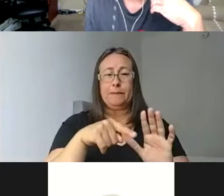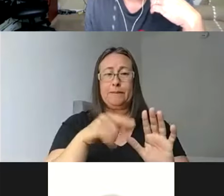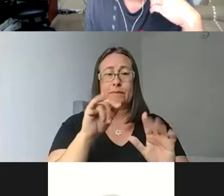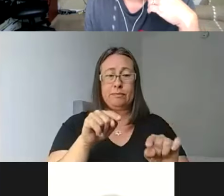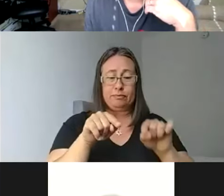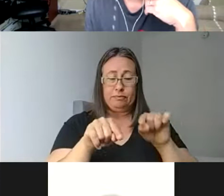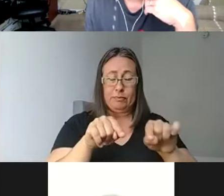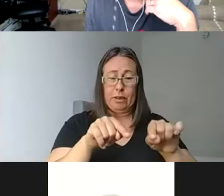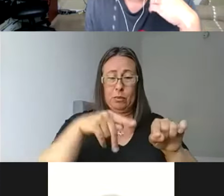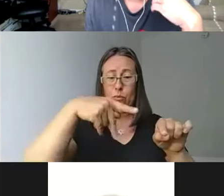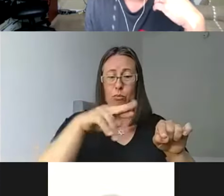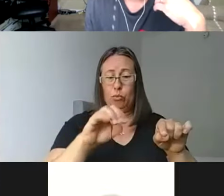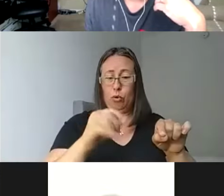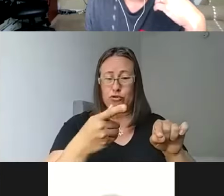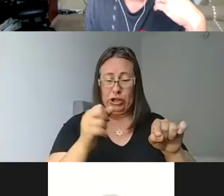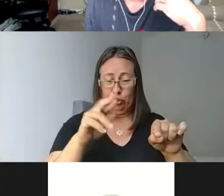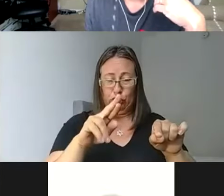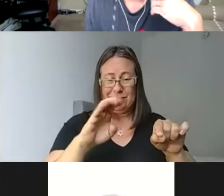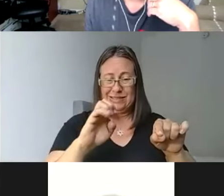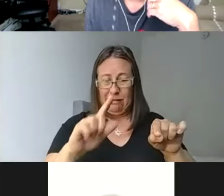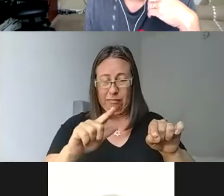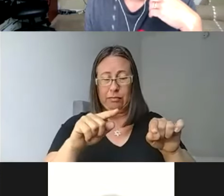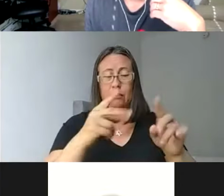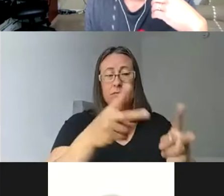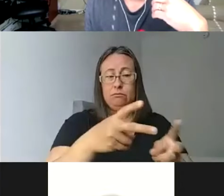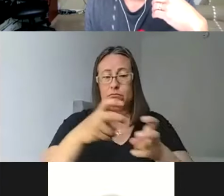Individual progenitor cells here, and then